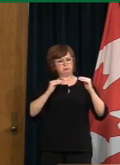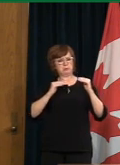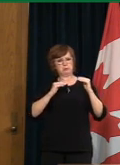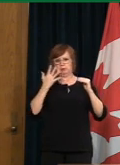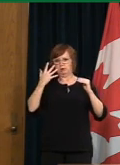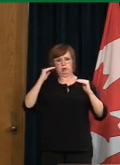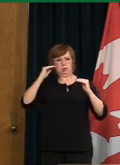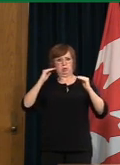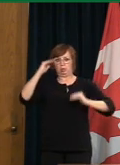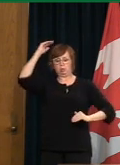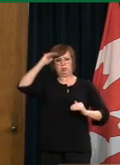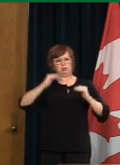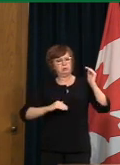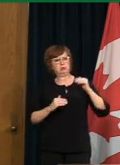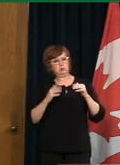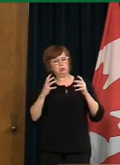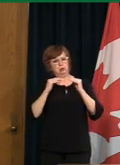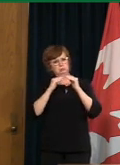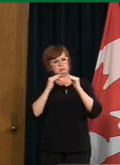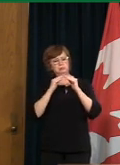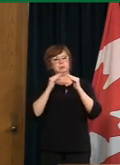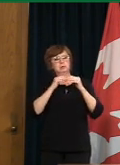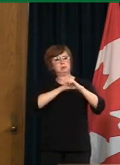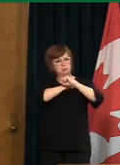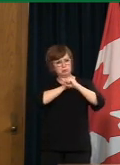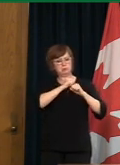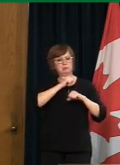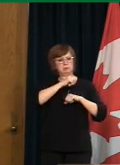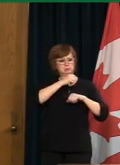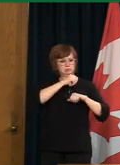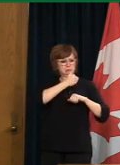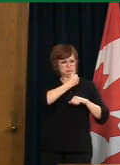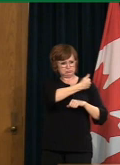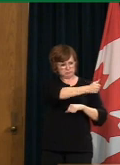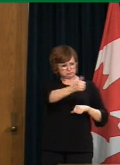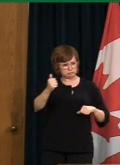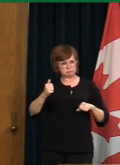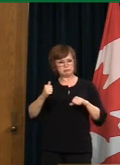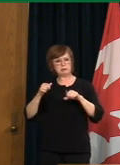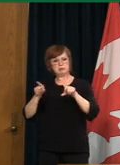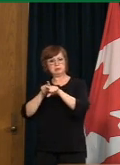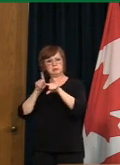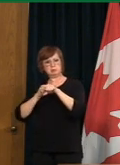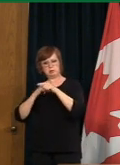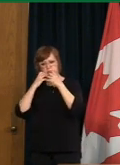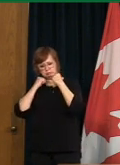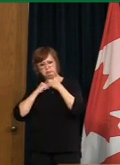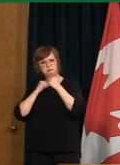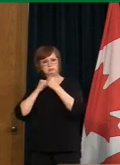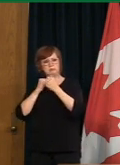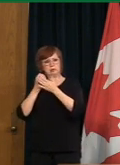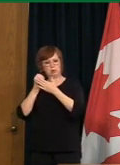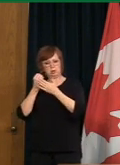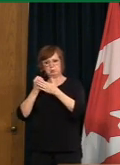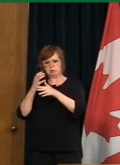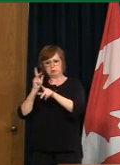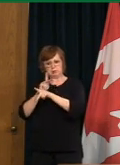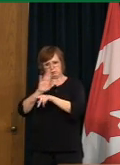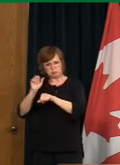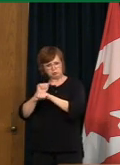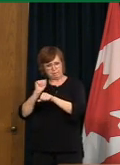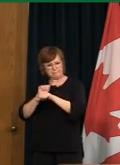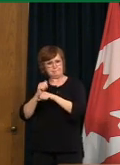Saskatchewan people from the spread of COVID-19, while at the same time protecting Saskatchewan people's jobs